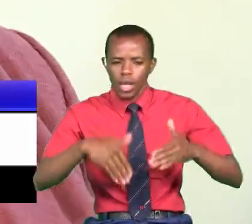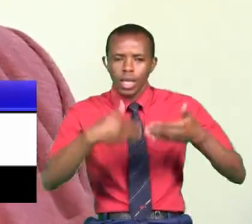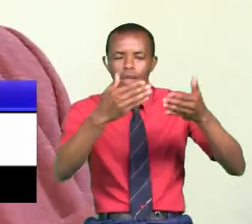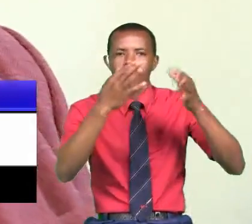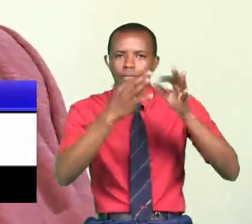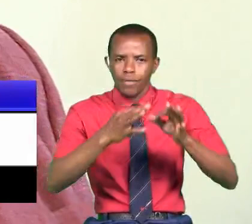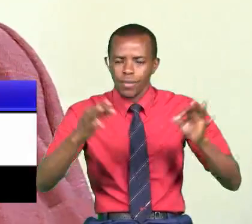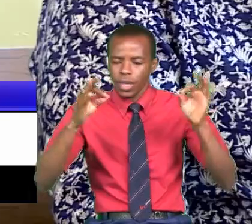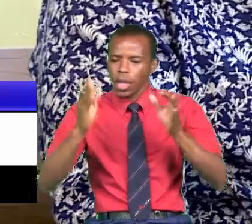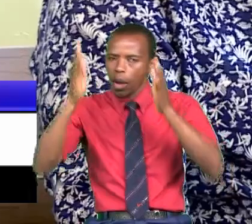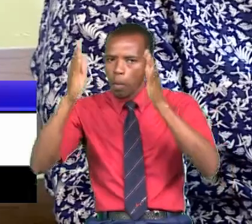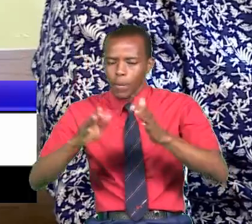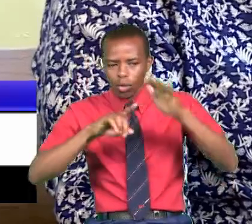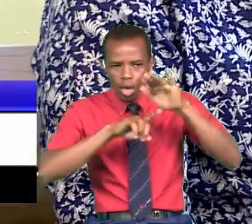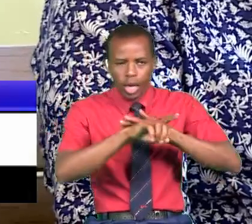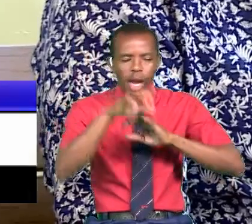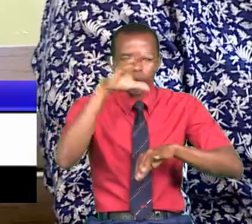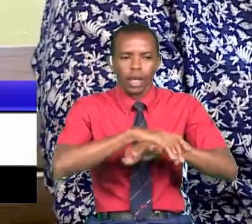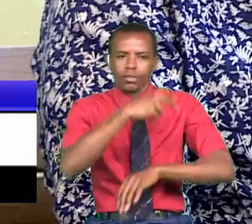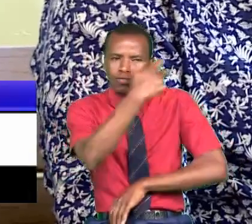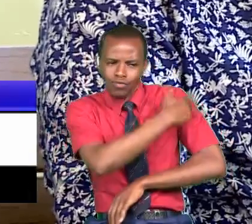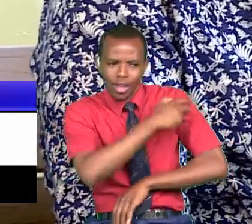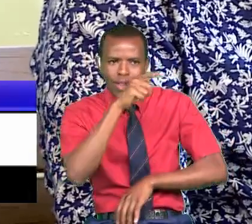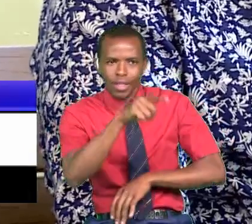bure. Mtu yoyote ambaye ataingia na apate chanjo,